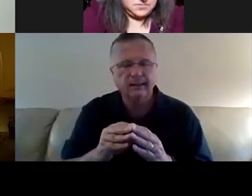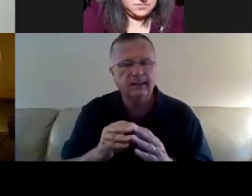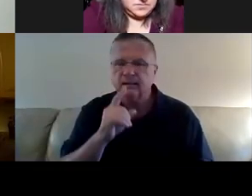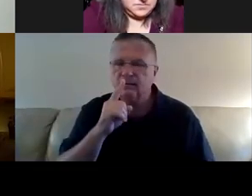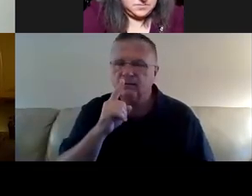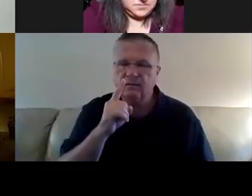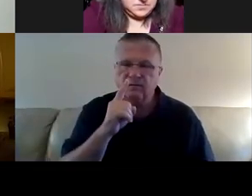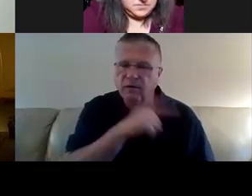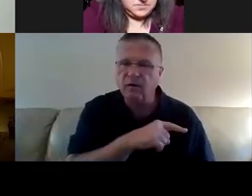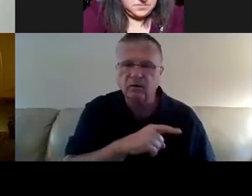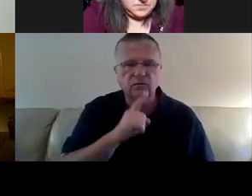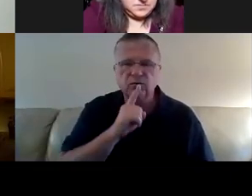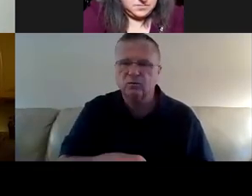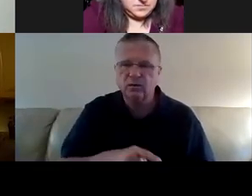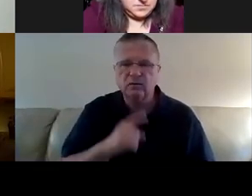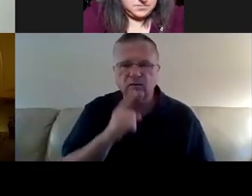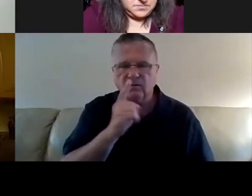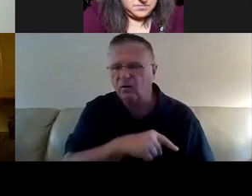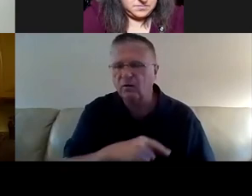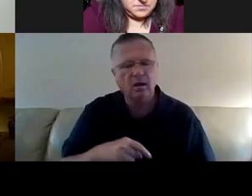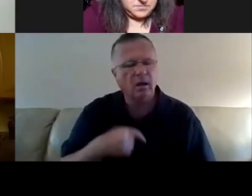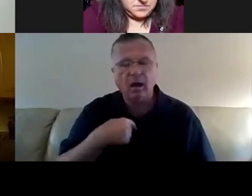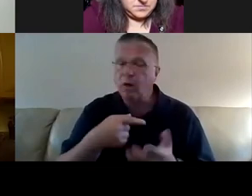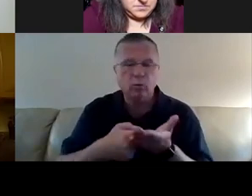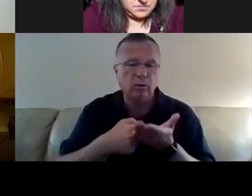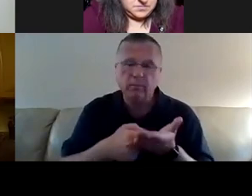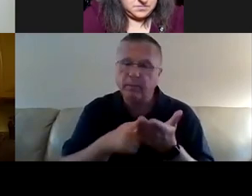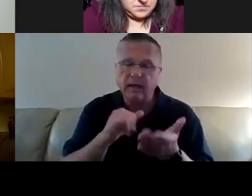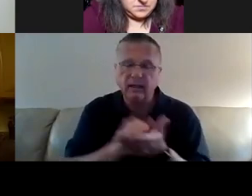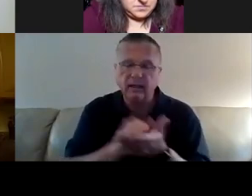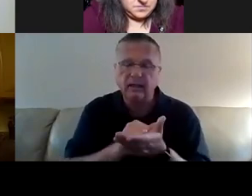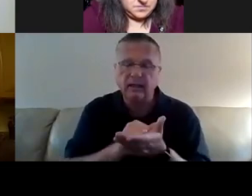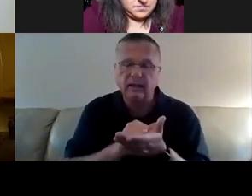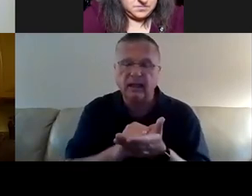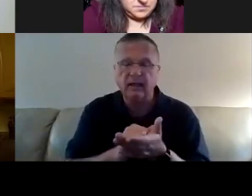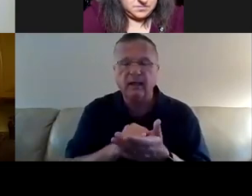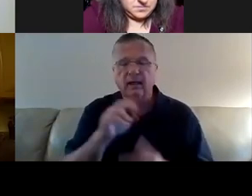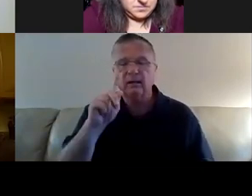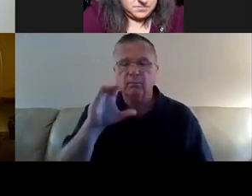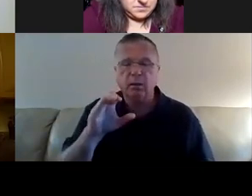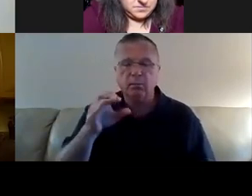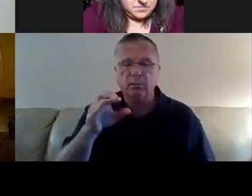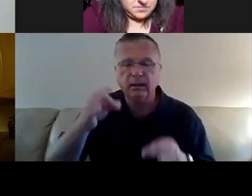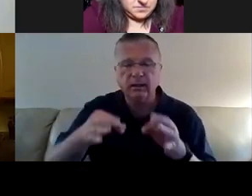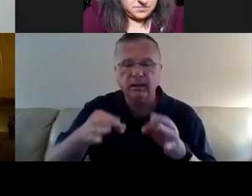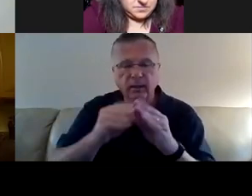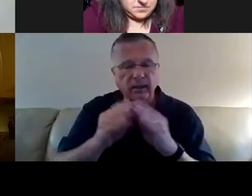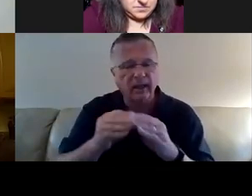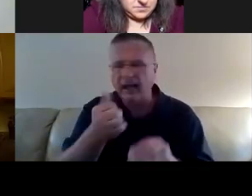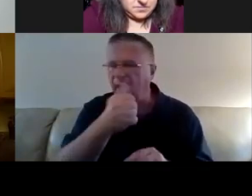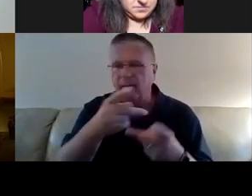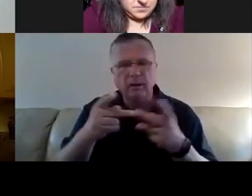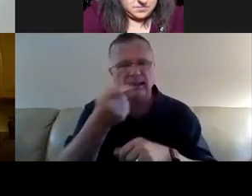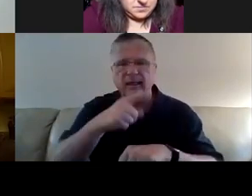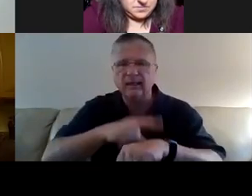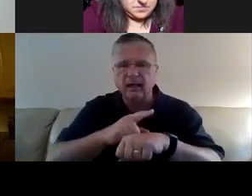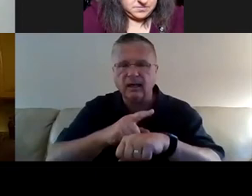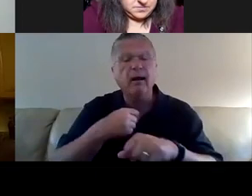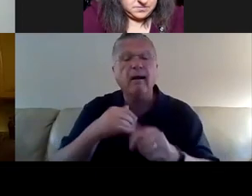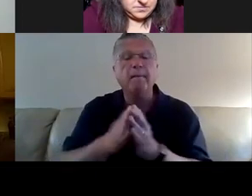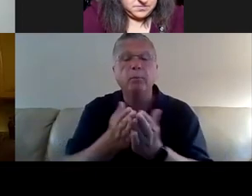will debate that. I am willing to debate that, not at, just at the public hearing, but anywhere, anytime. There are books that document